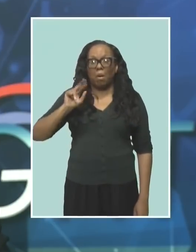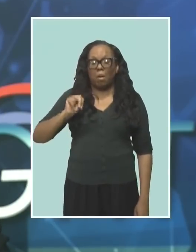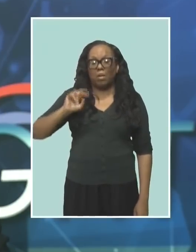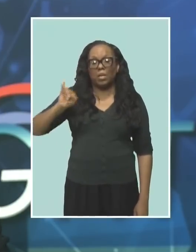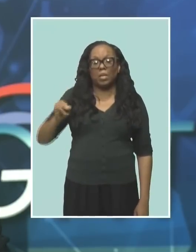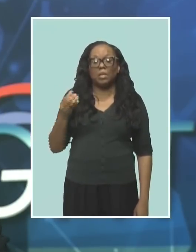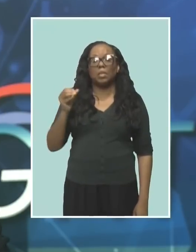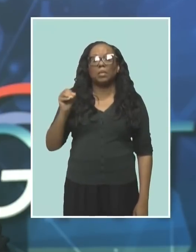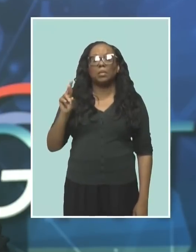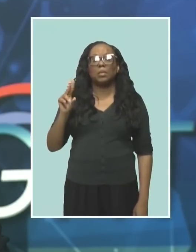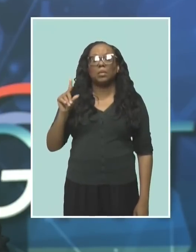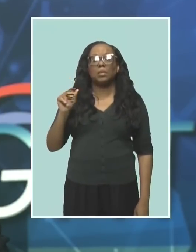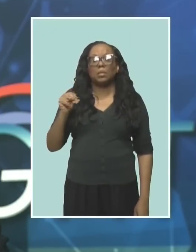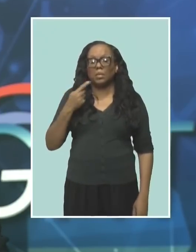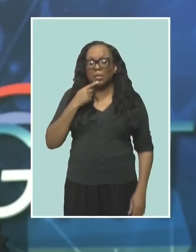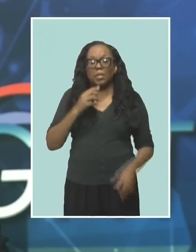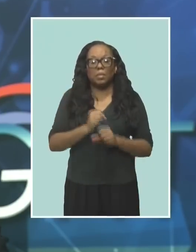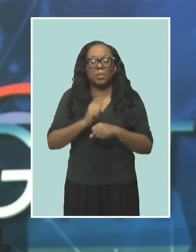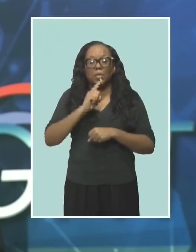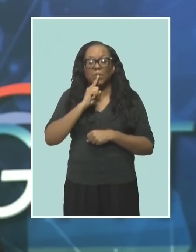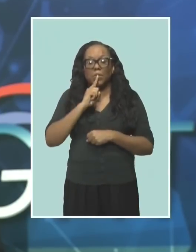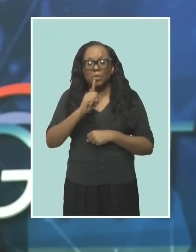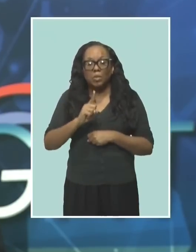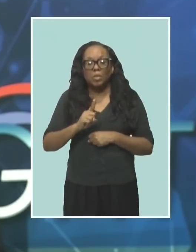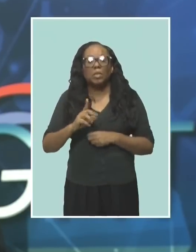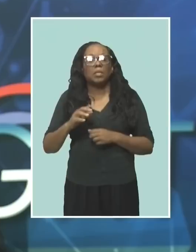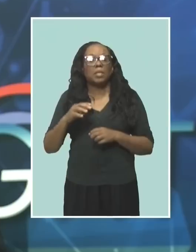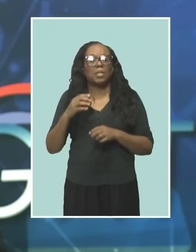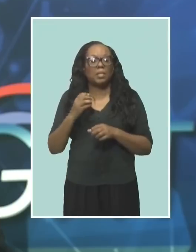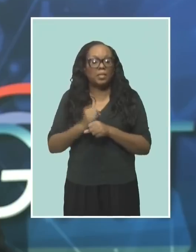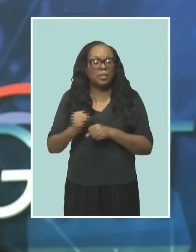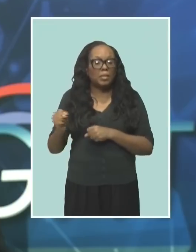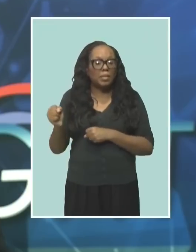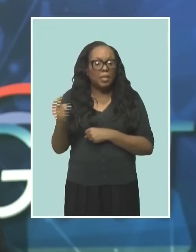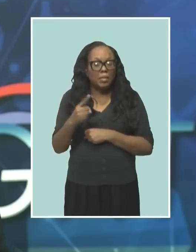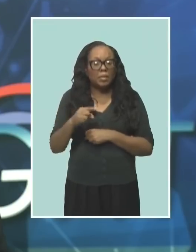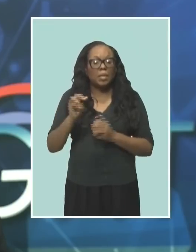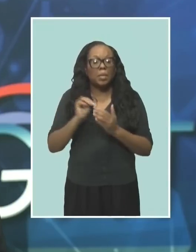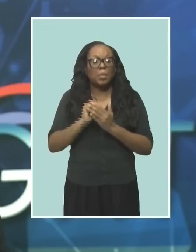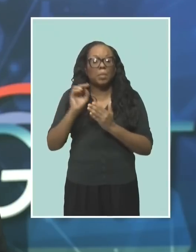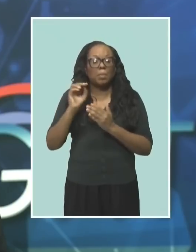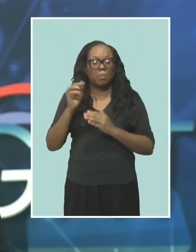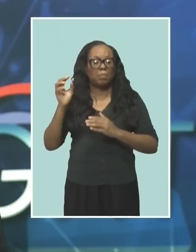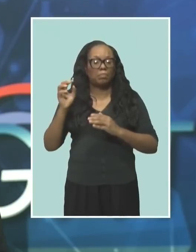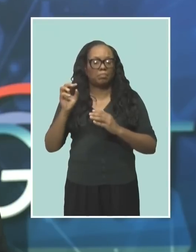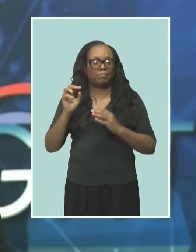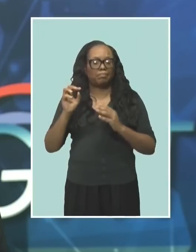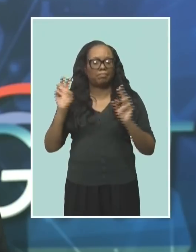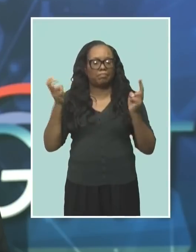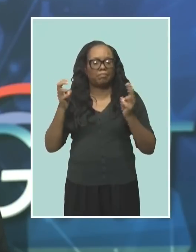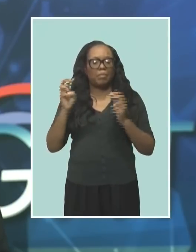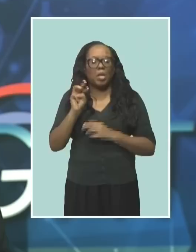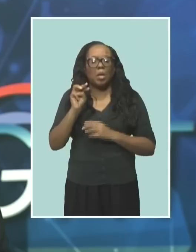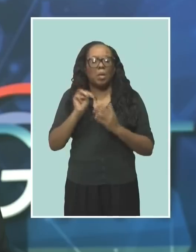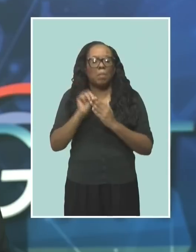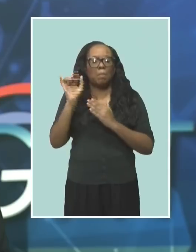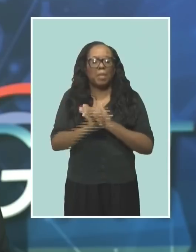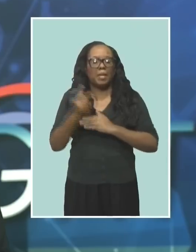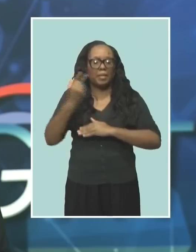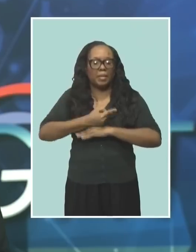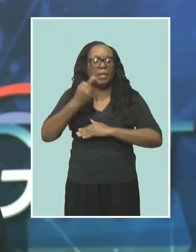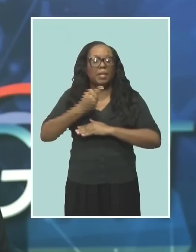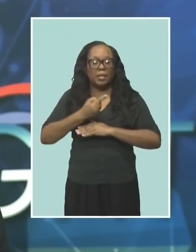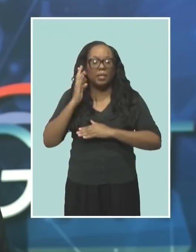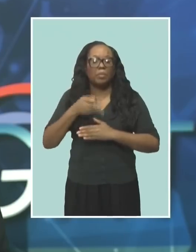sign Protocol 7 on May Day 2025. He tells CBC News the new document currently being drafted will guide